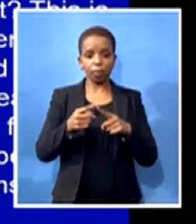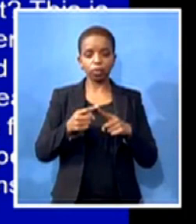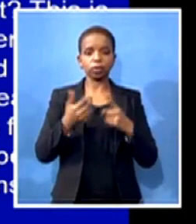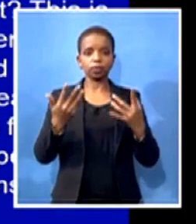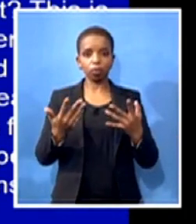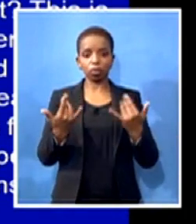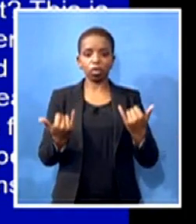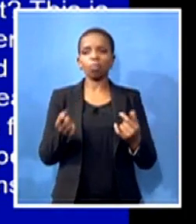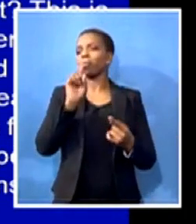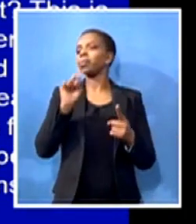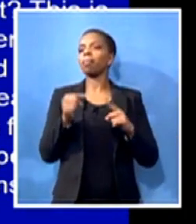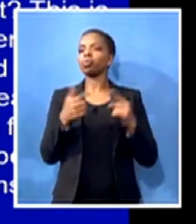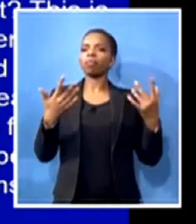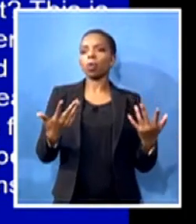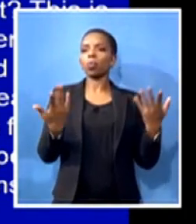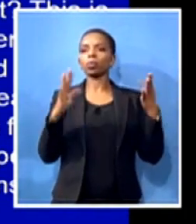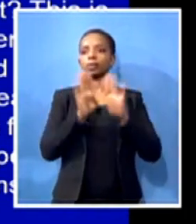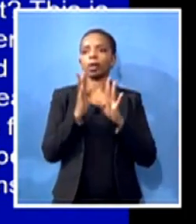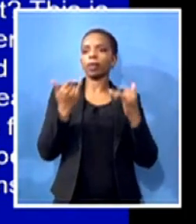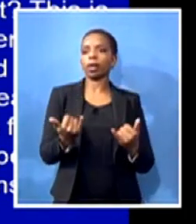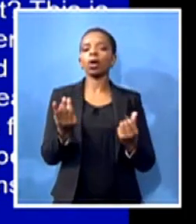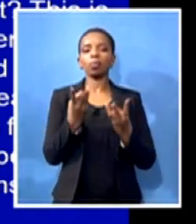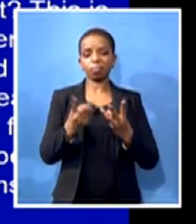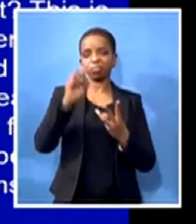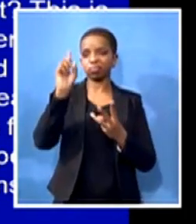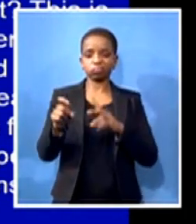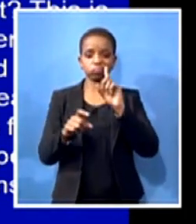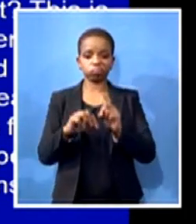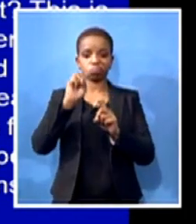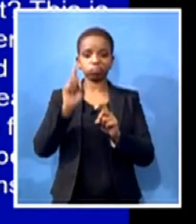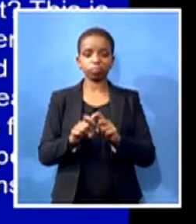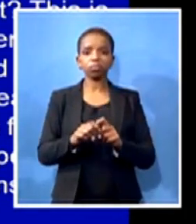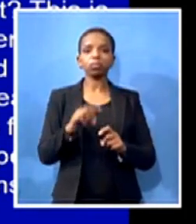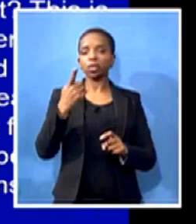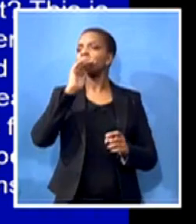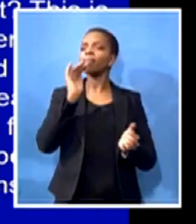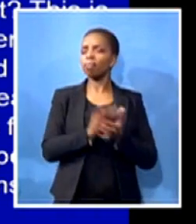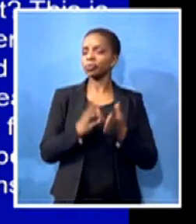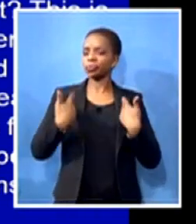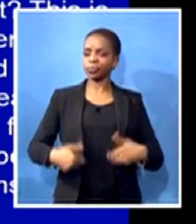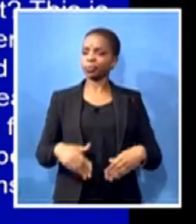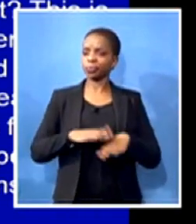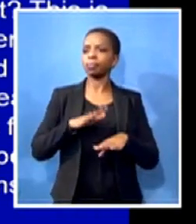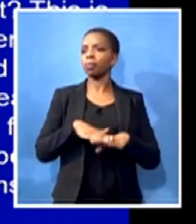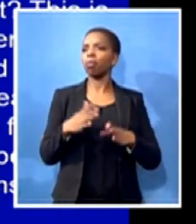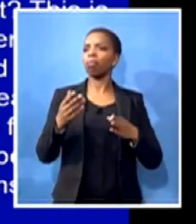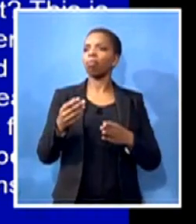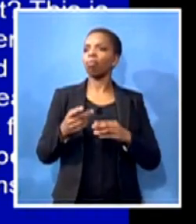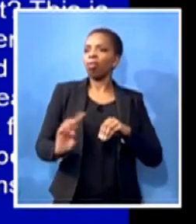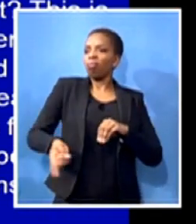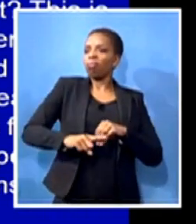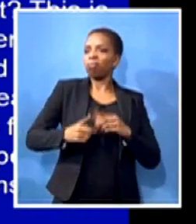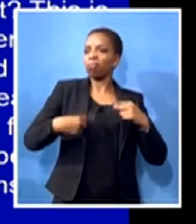And the end there, you need to trust us more and beat us less, Help us to continue to respect you and